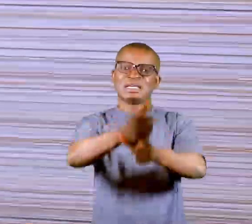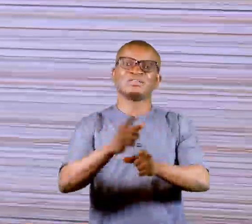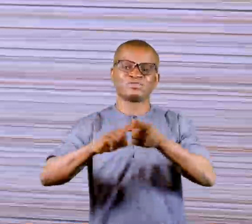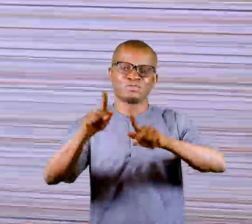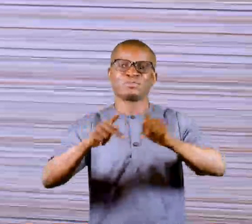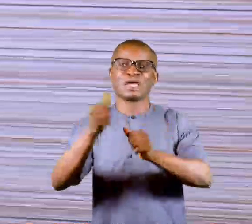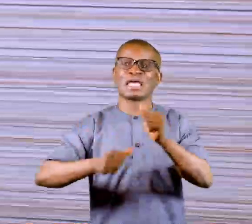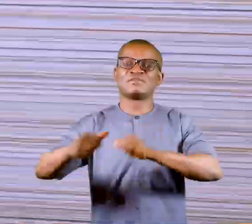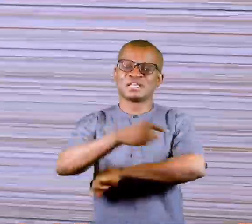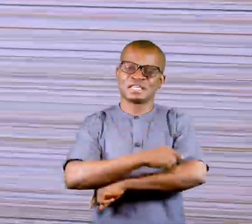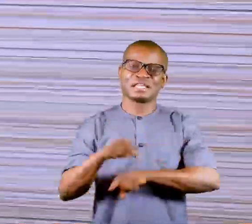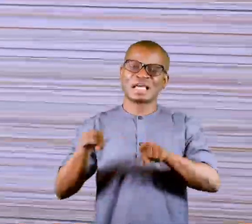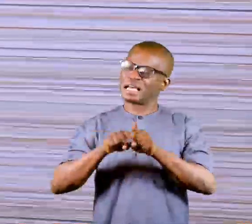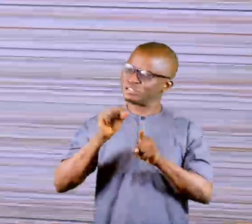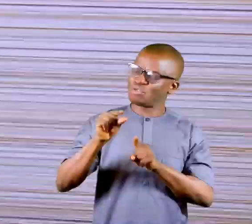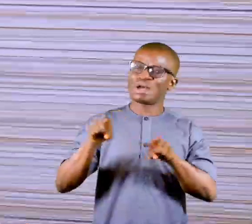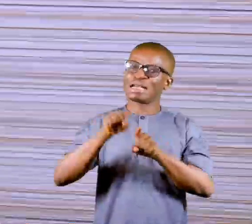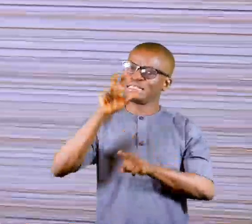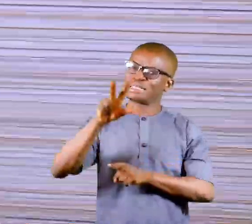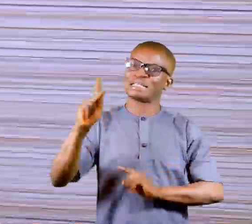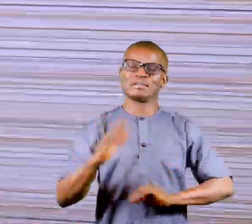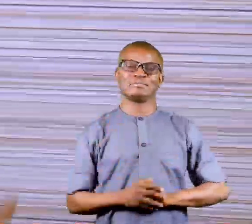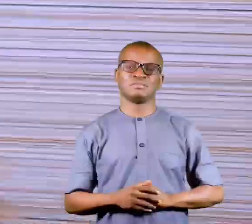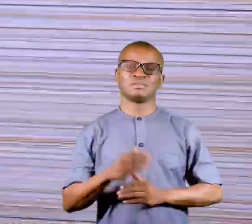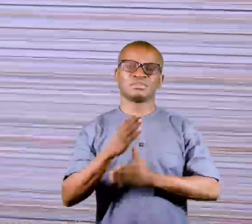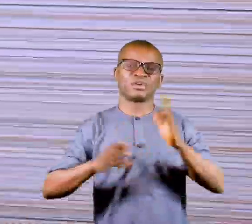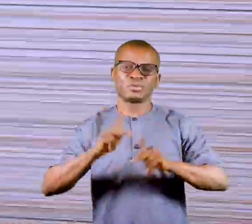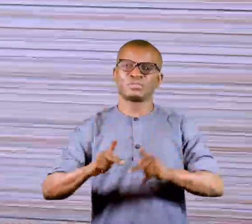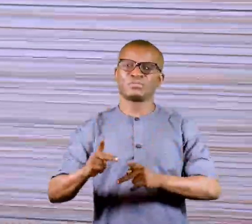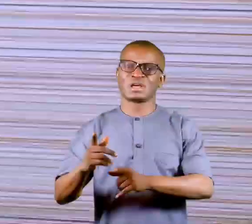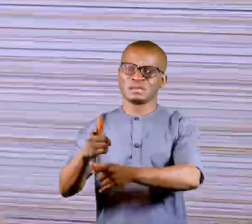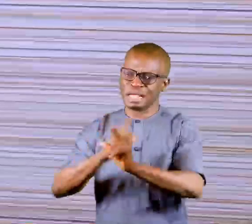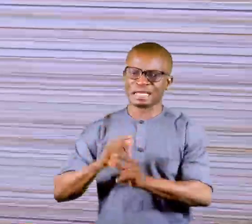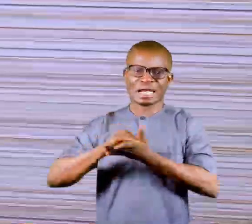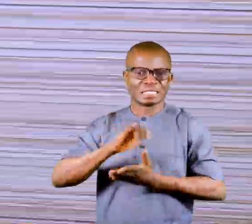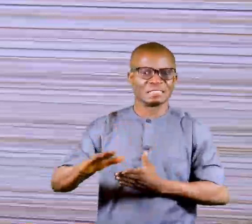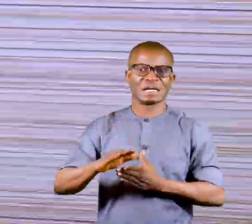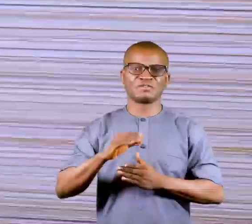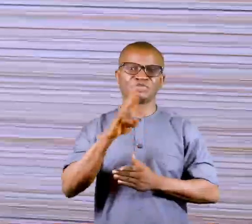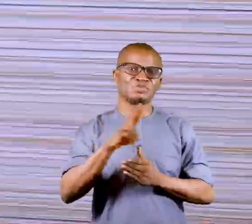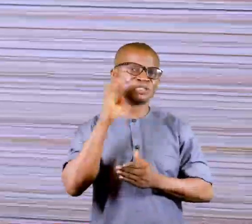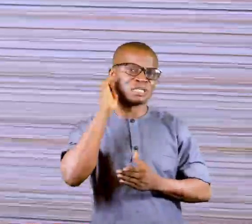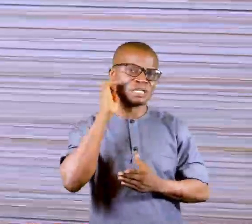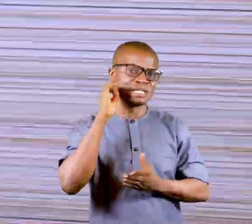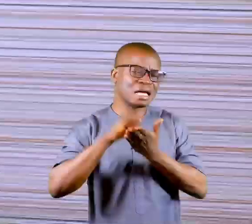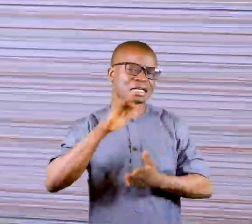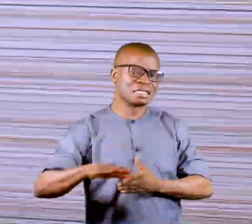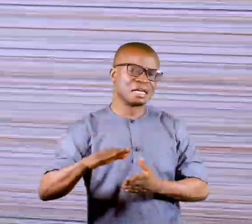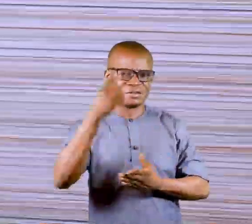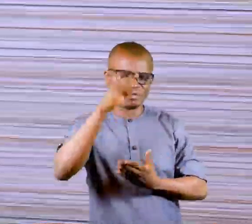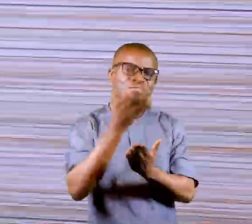naira. Someone comes to rent the child, take them for begging of alms and all the rest of them. And when we were